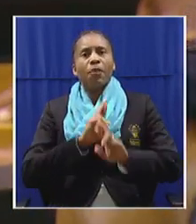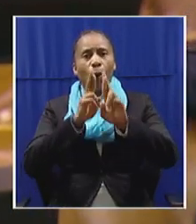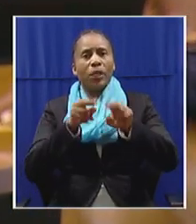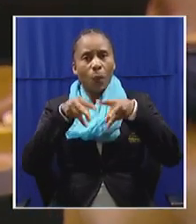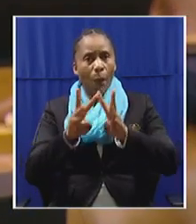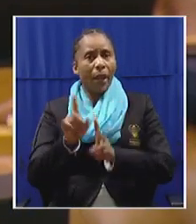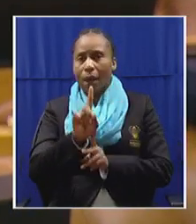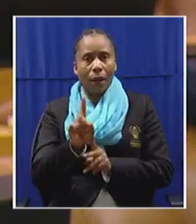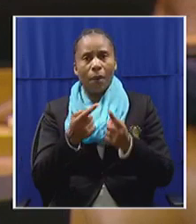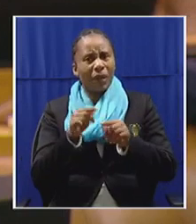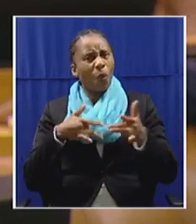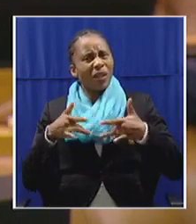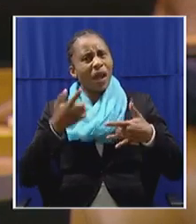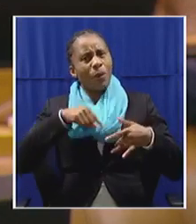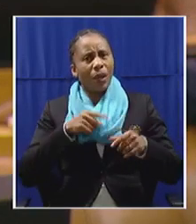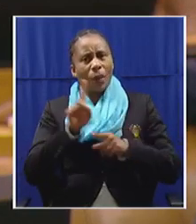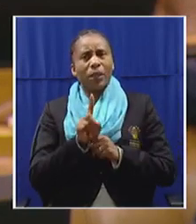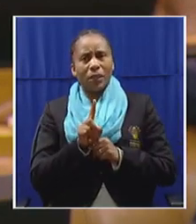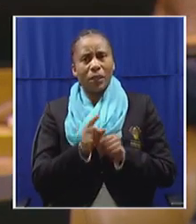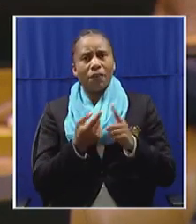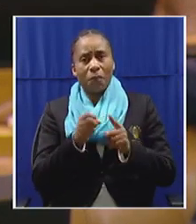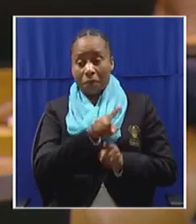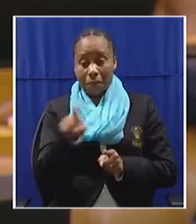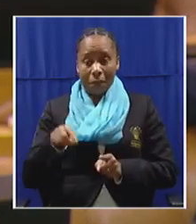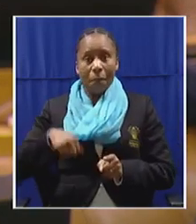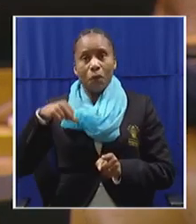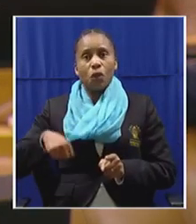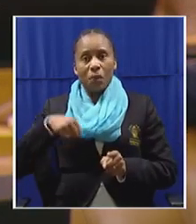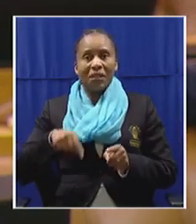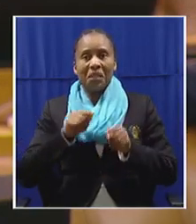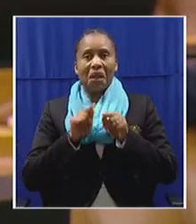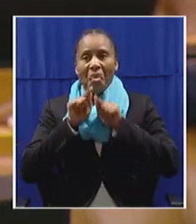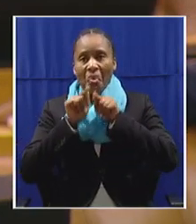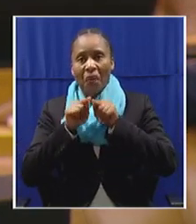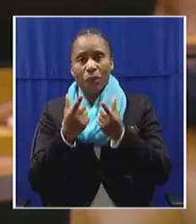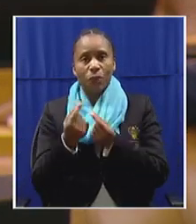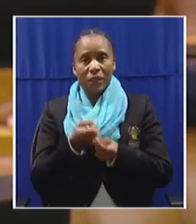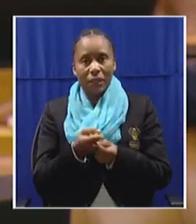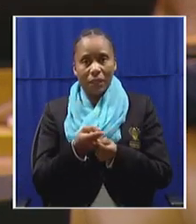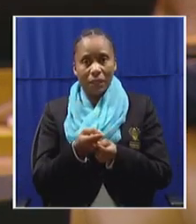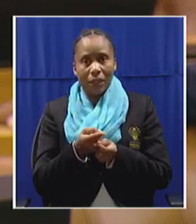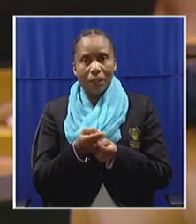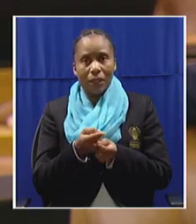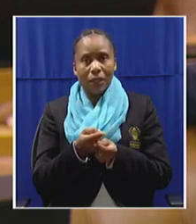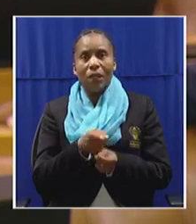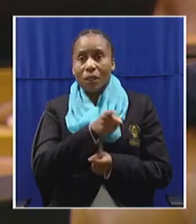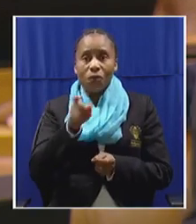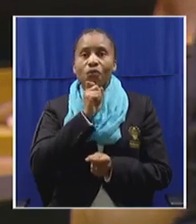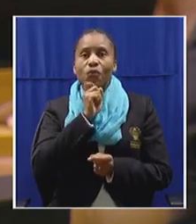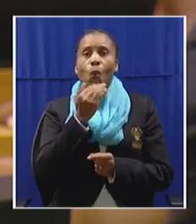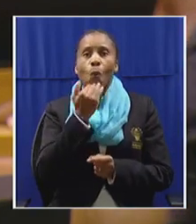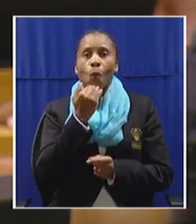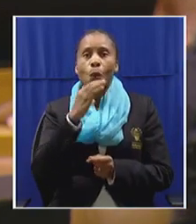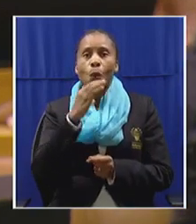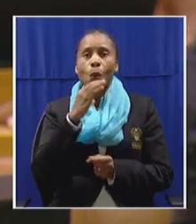concern, however, is that of the municipalities that are accused of this, then used consultants and in total spent